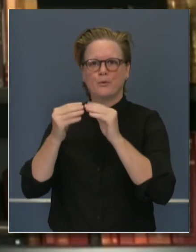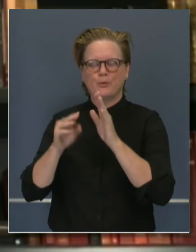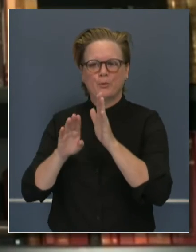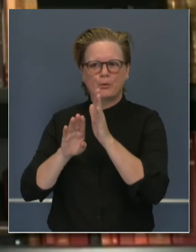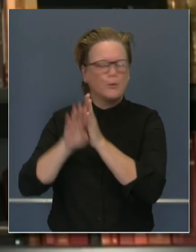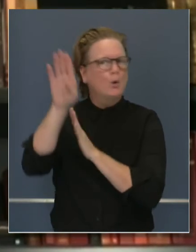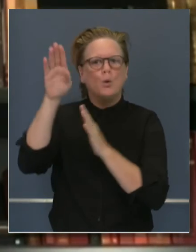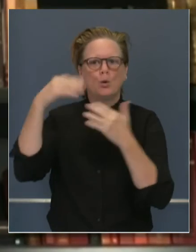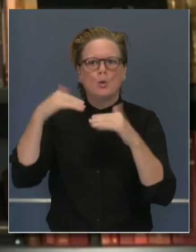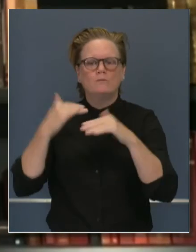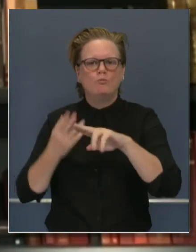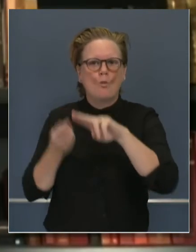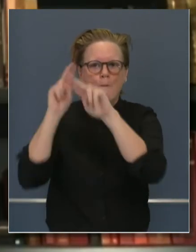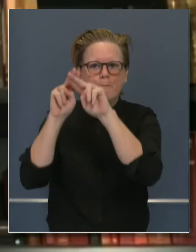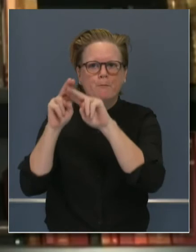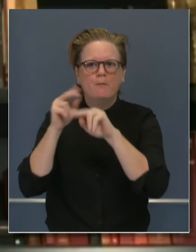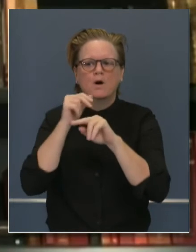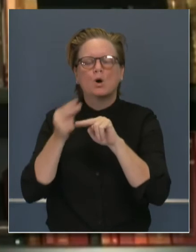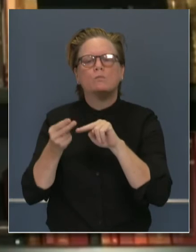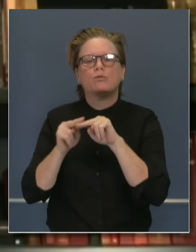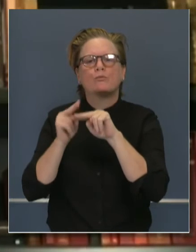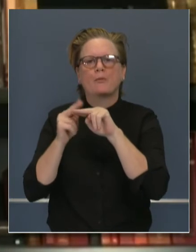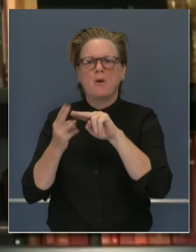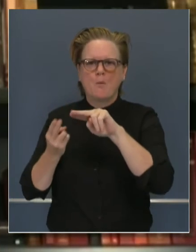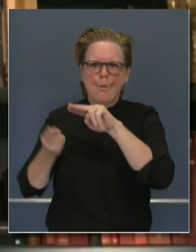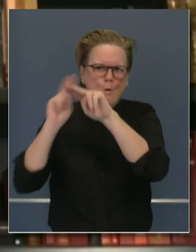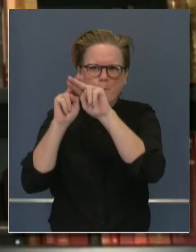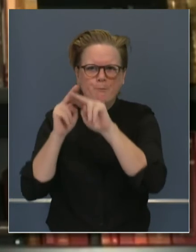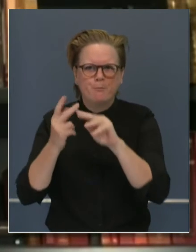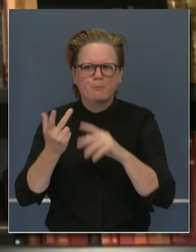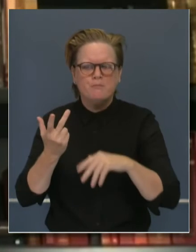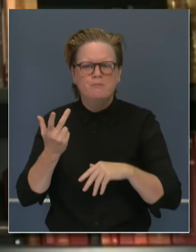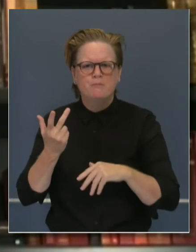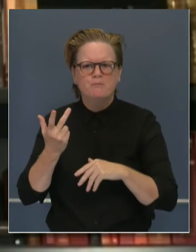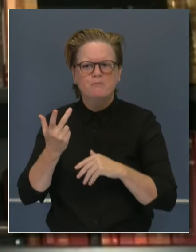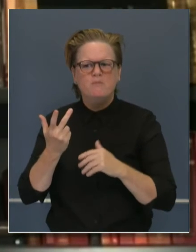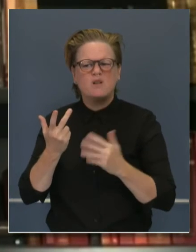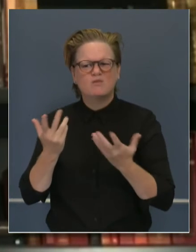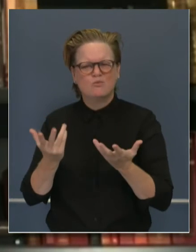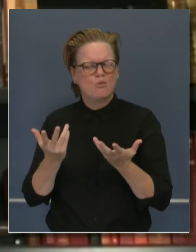As the messenger has been compromised some since we last saw And you. I'm assuming the